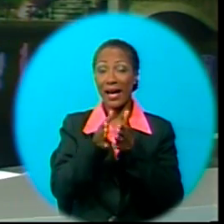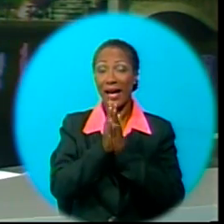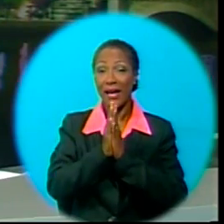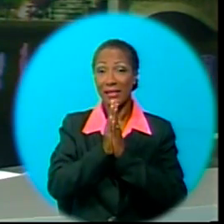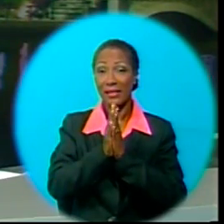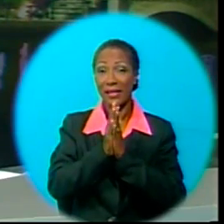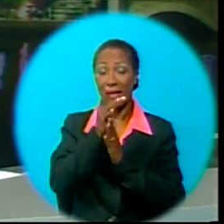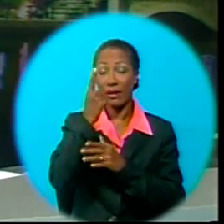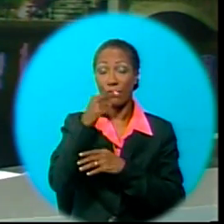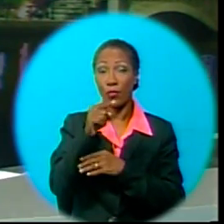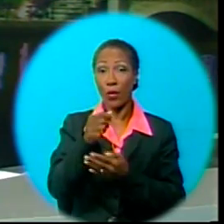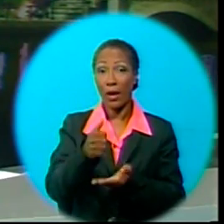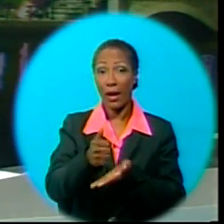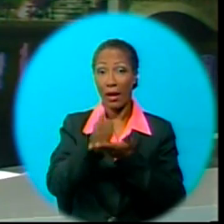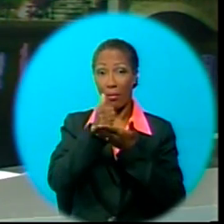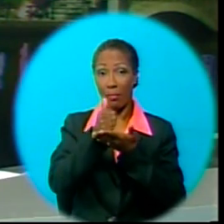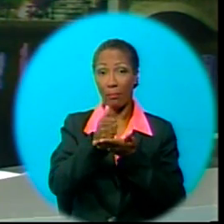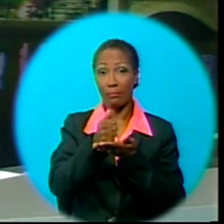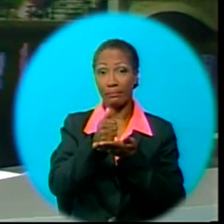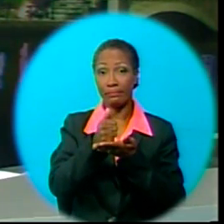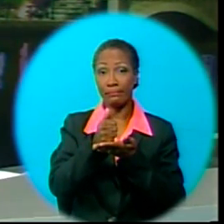help displaced communities.